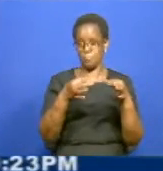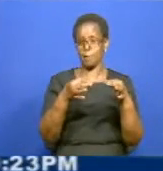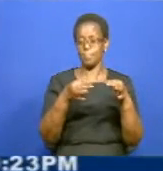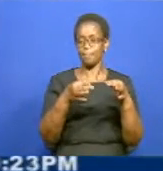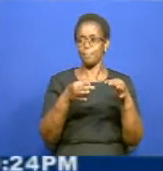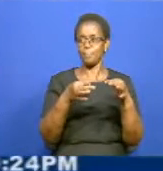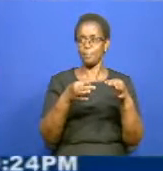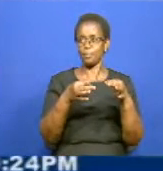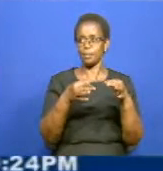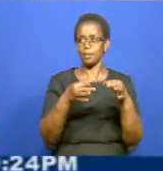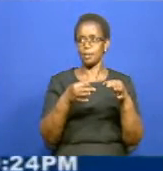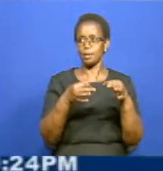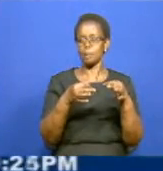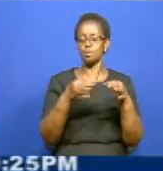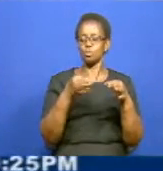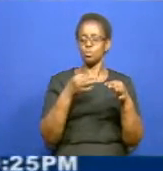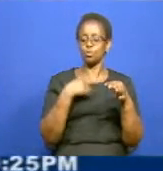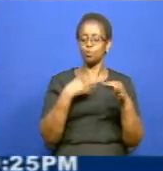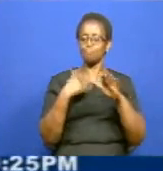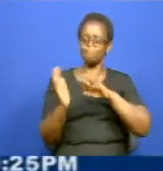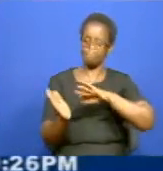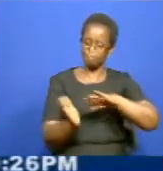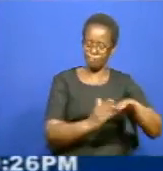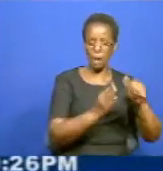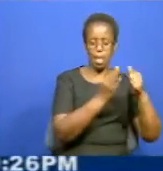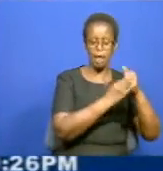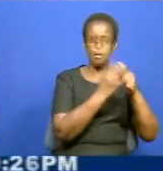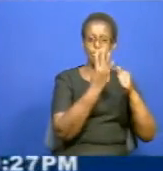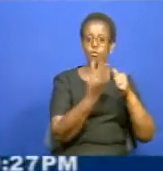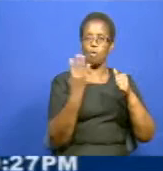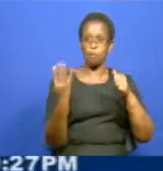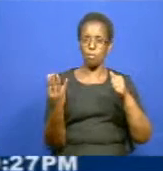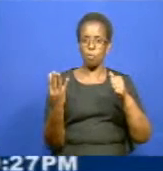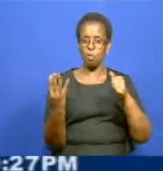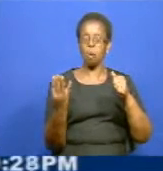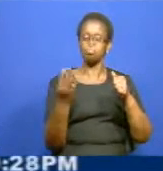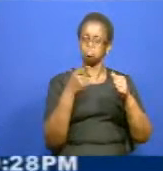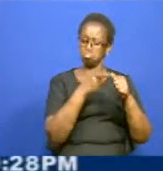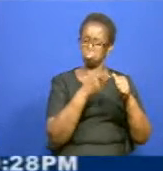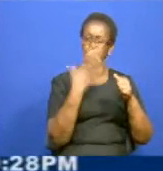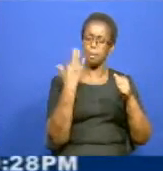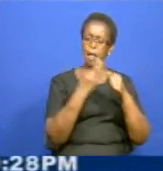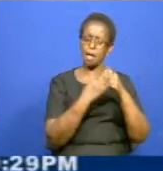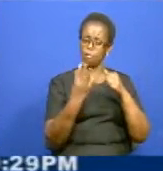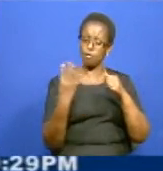move away from 844, which was functioning quite well,